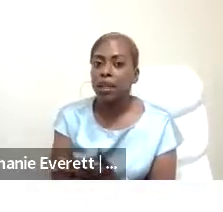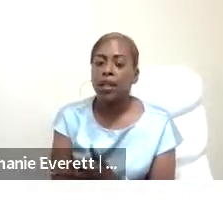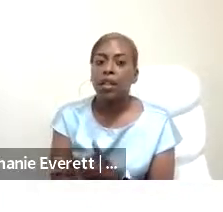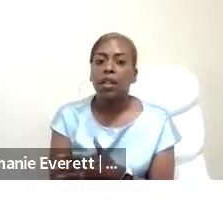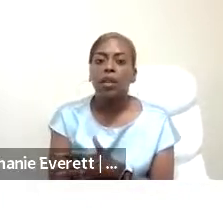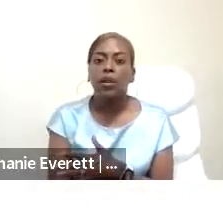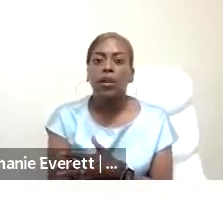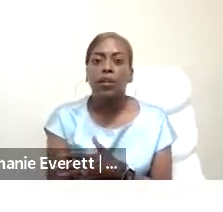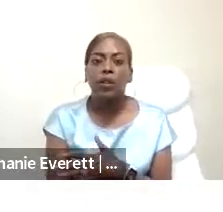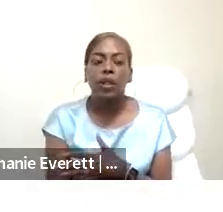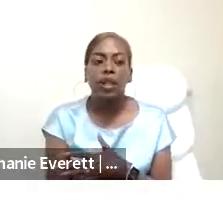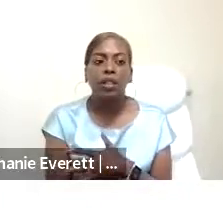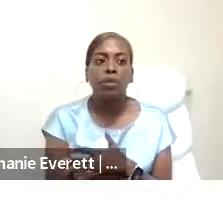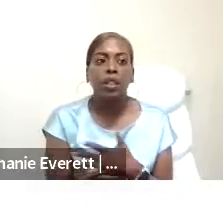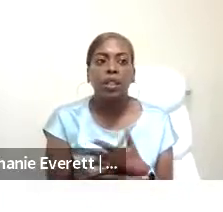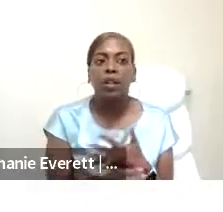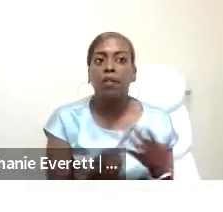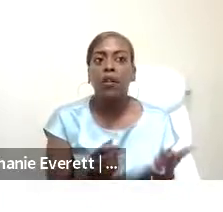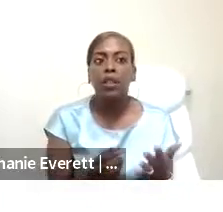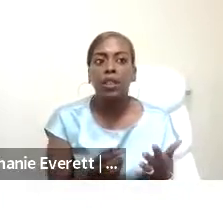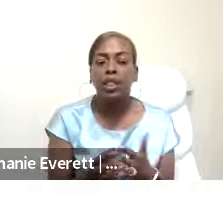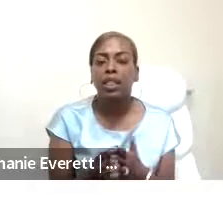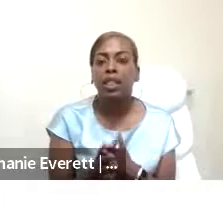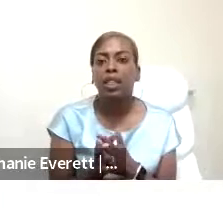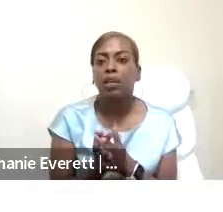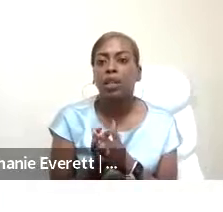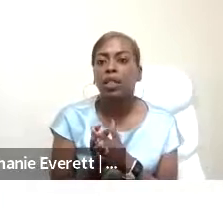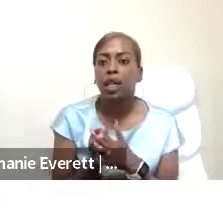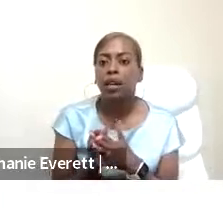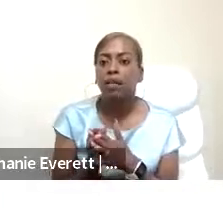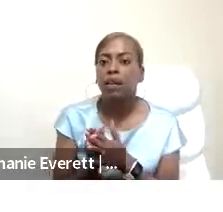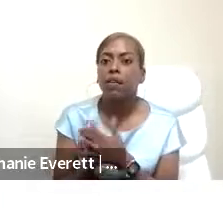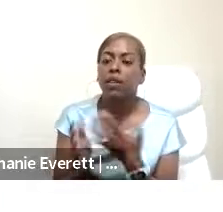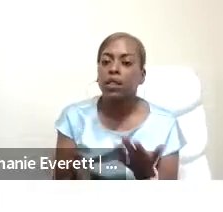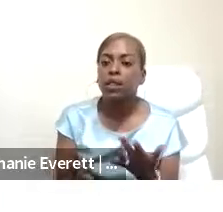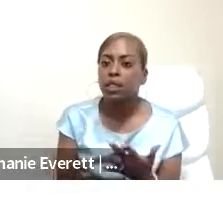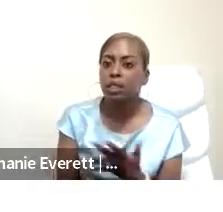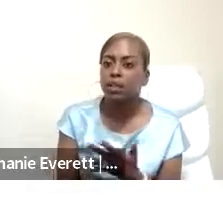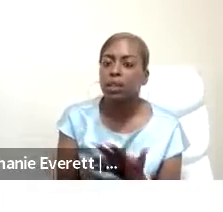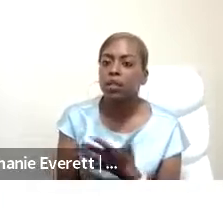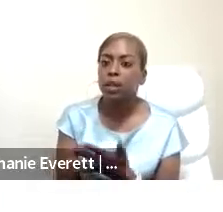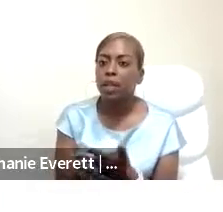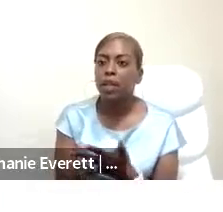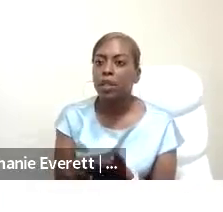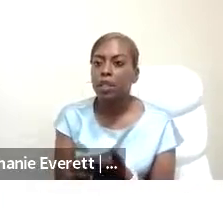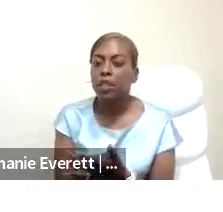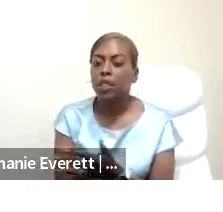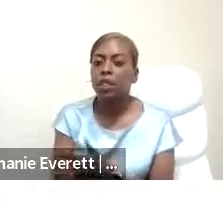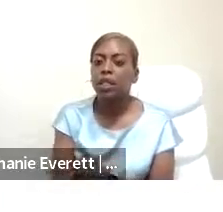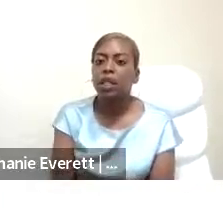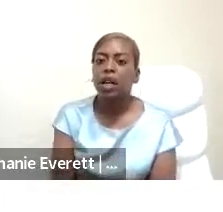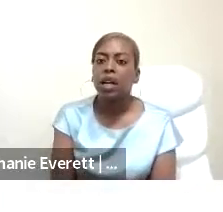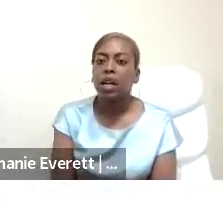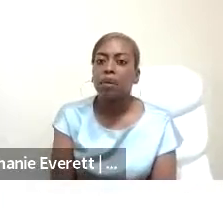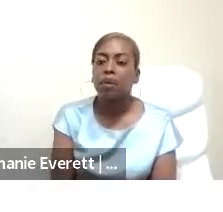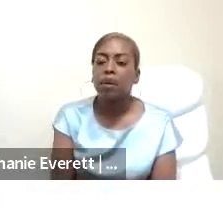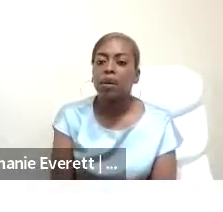they happen. In order for there to be a full discussion, I think we need to have a fuller discussion with the OPAT commission